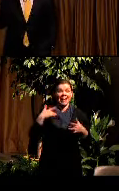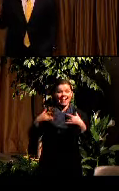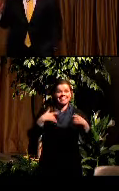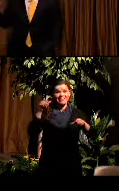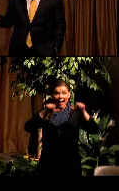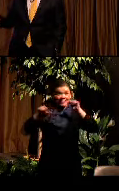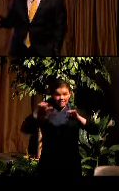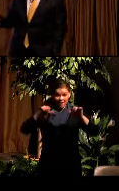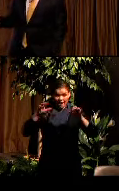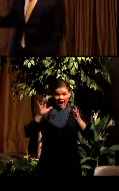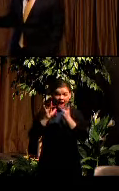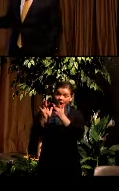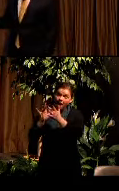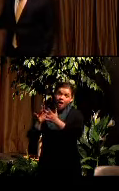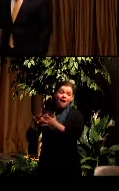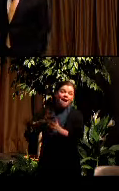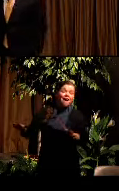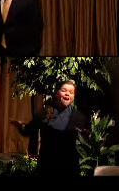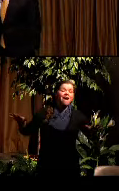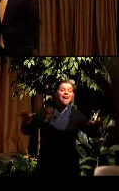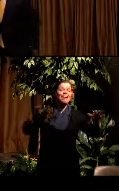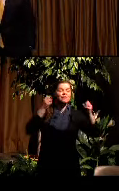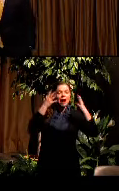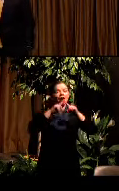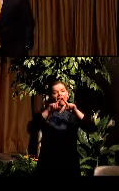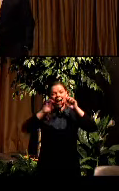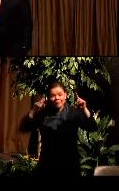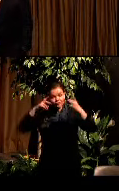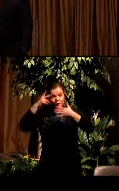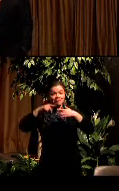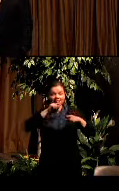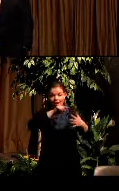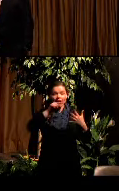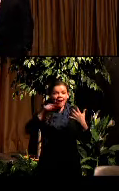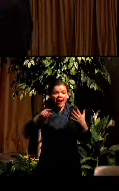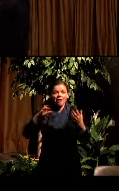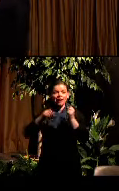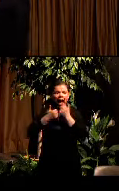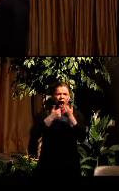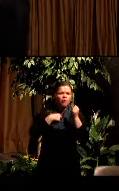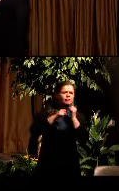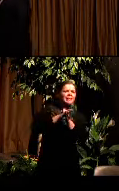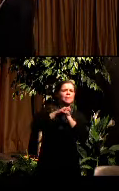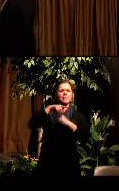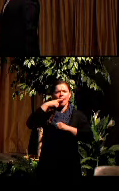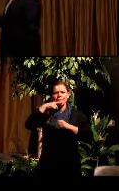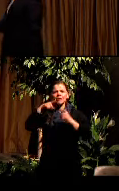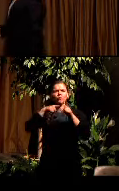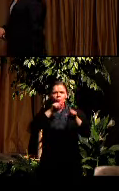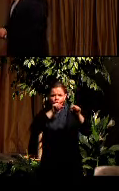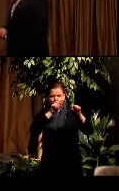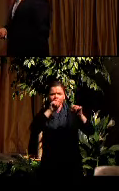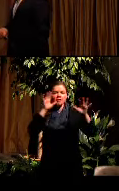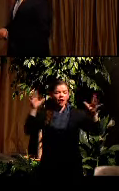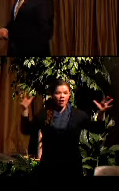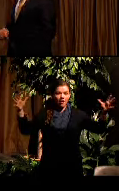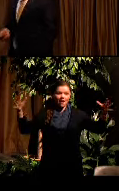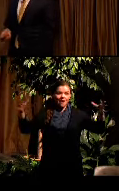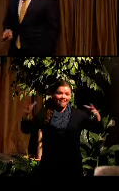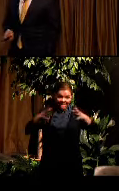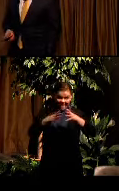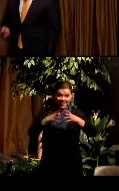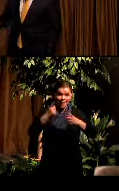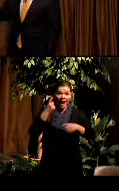exciting outreach, these educational programs, this way that we can reach the public about birds, And we're putting it into this exciting exhibit called